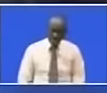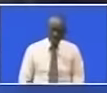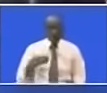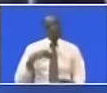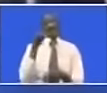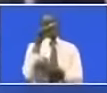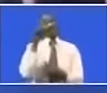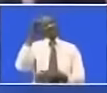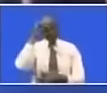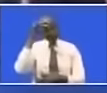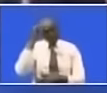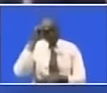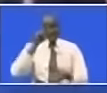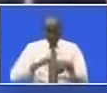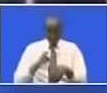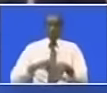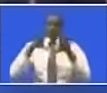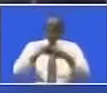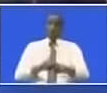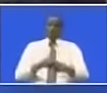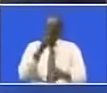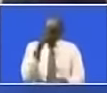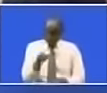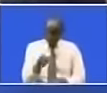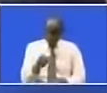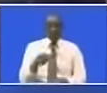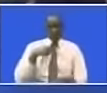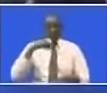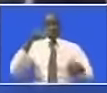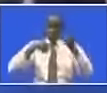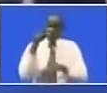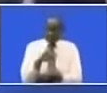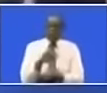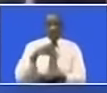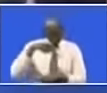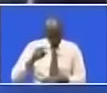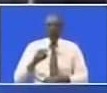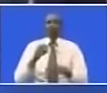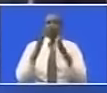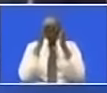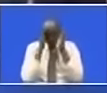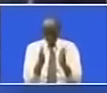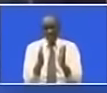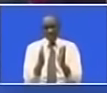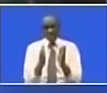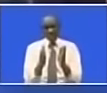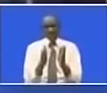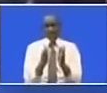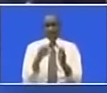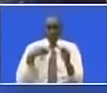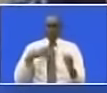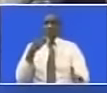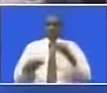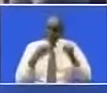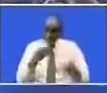tunaomba serikali inapoingia madarakani ambaye itaichagua basi iangalie hilo kuweza kuwafikisha walemavu